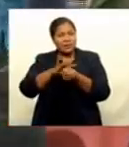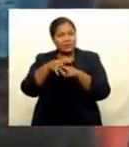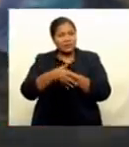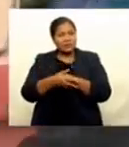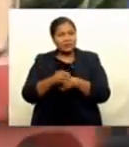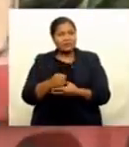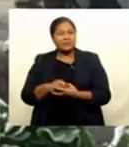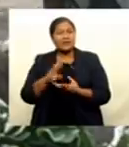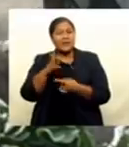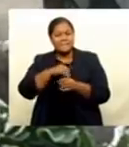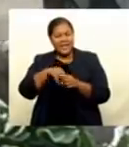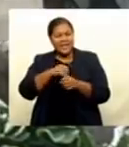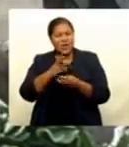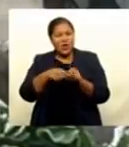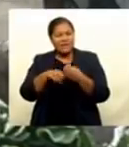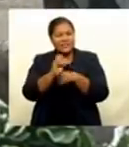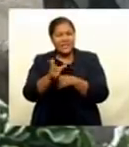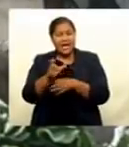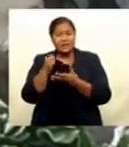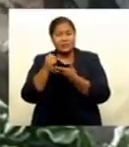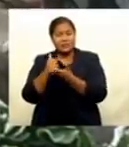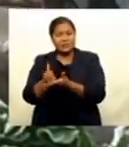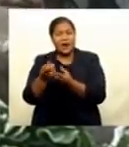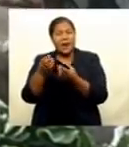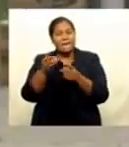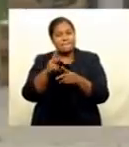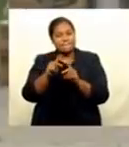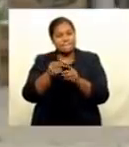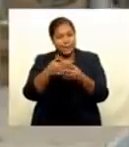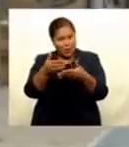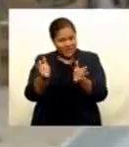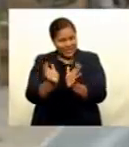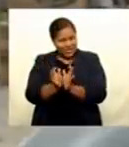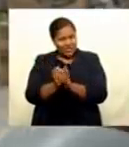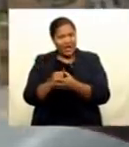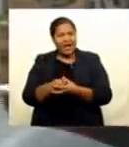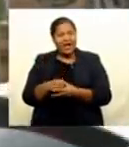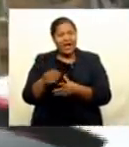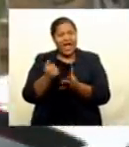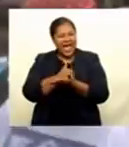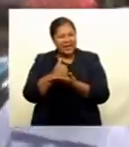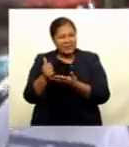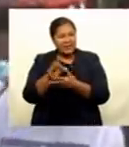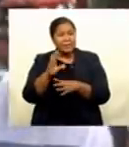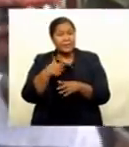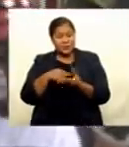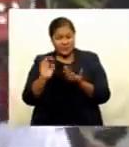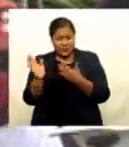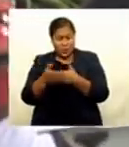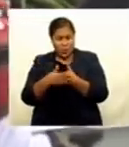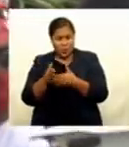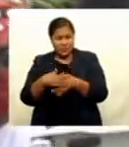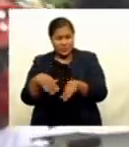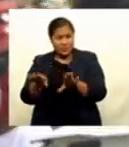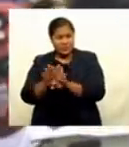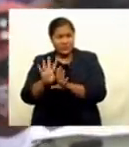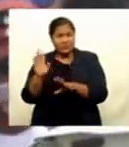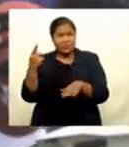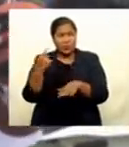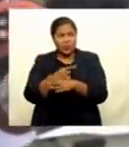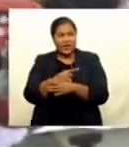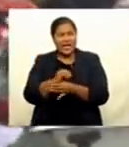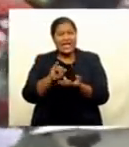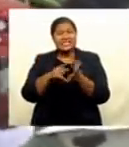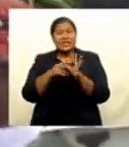Officer Naitasiri and assisted by Provincial Administrator and Rokutui Naitasiri. Due to the closure of the border in recent weeks, Sawani had